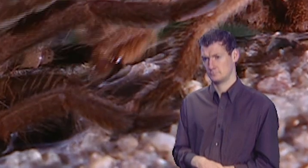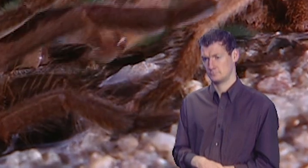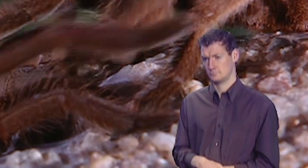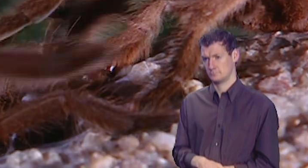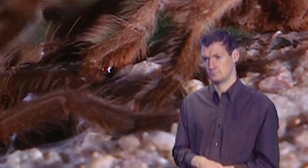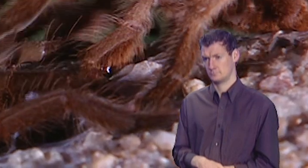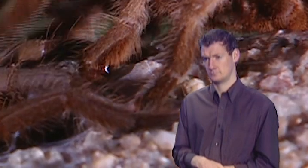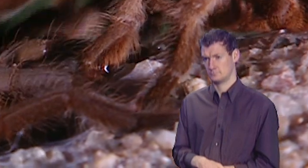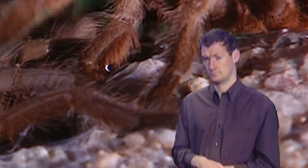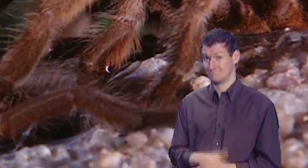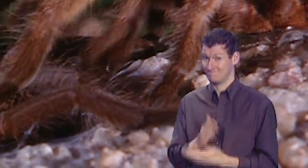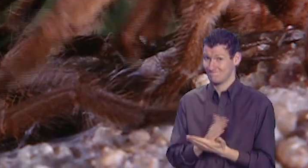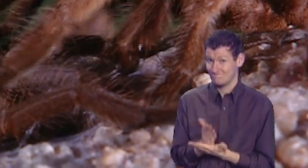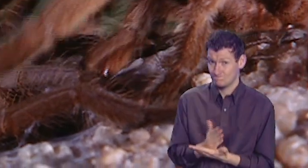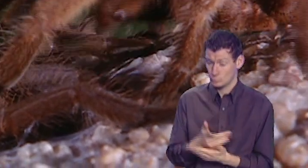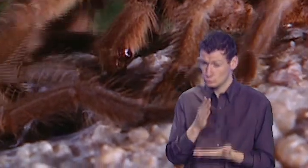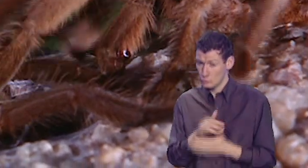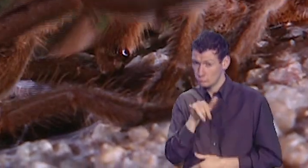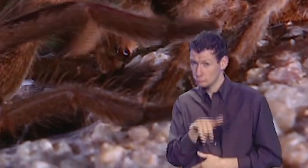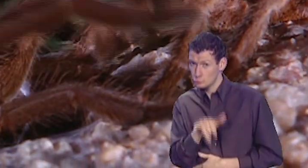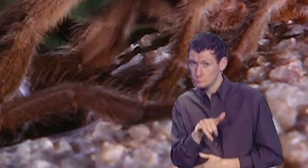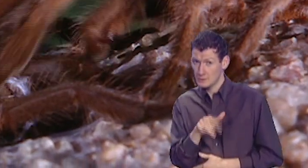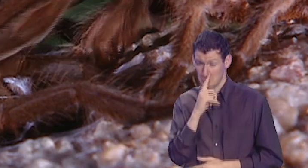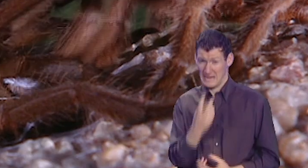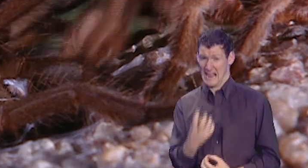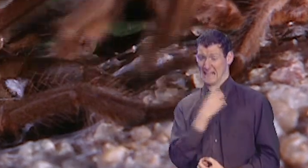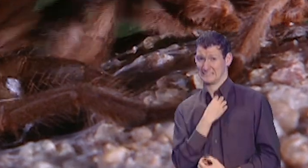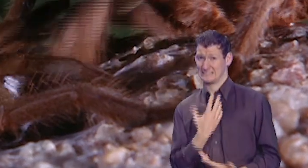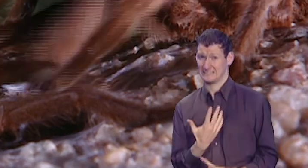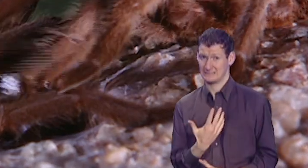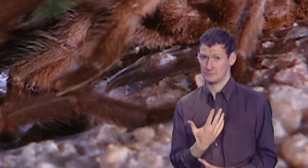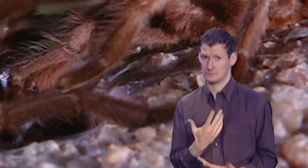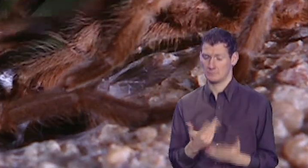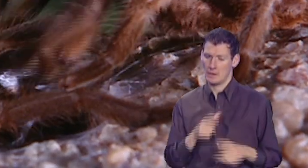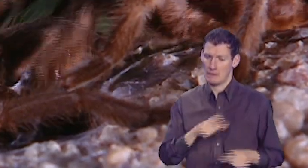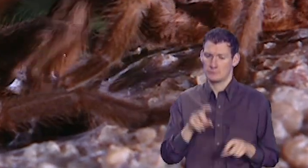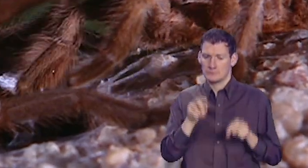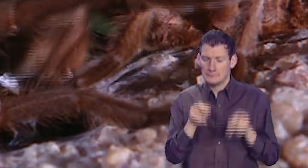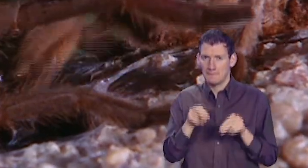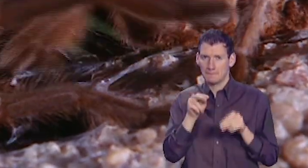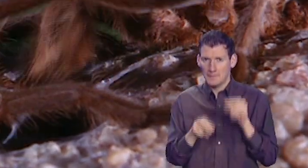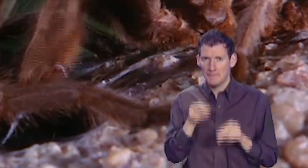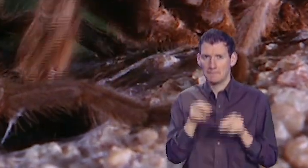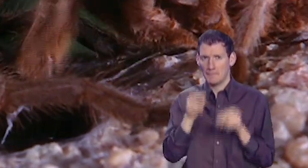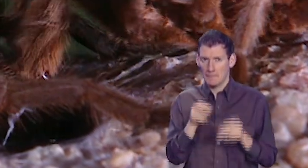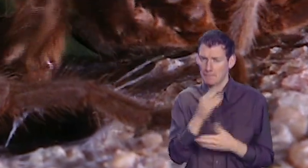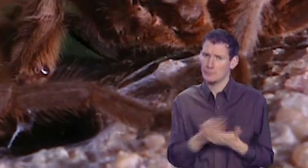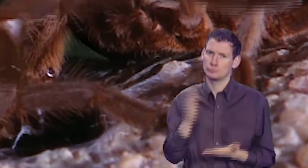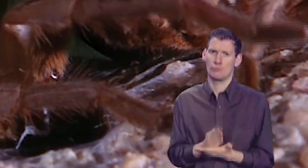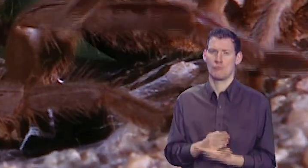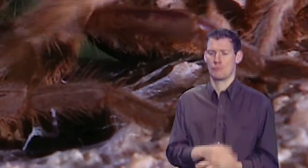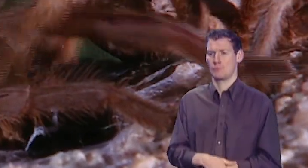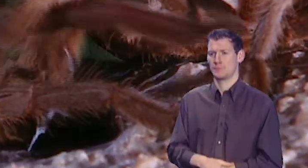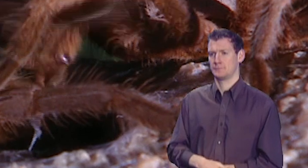He still can't be sure of her. She's liable to strike at any time. So he takes up his tapping routine again, just to be